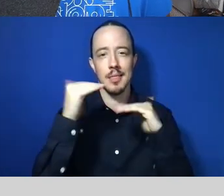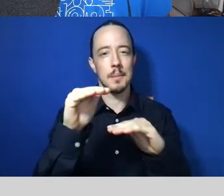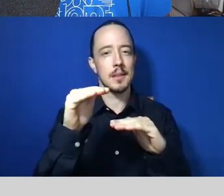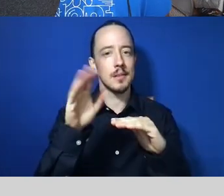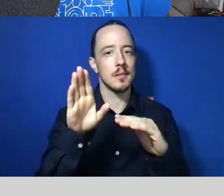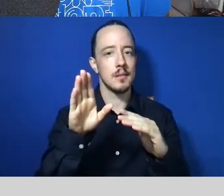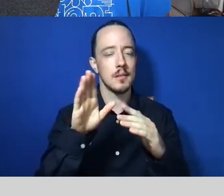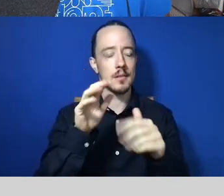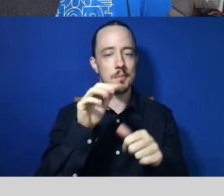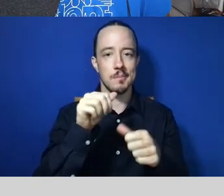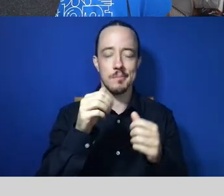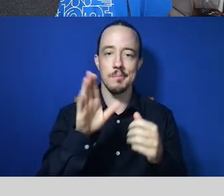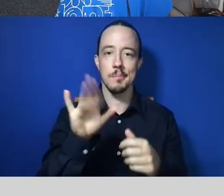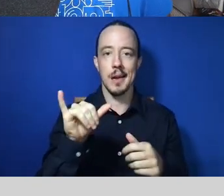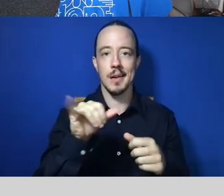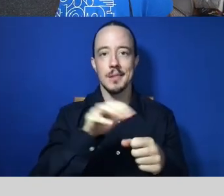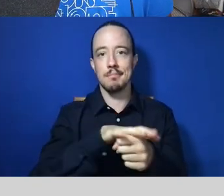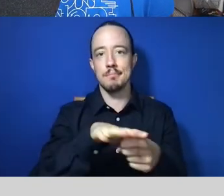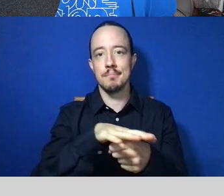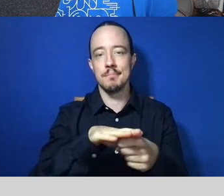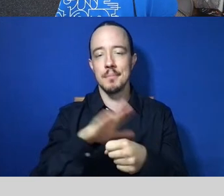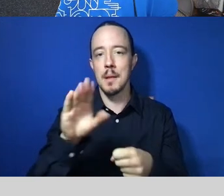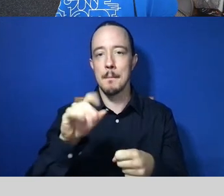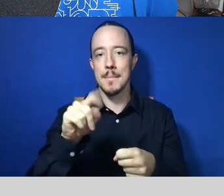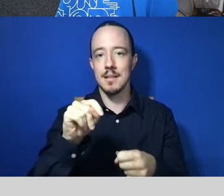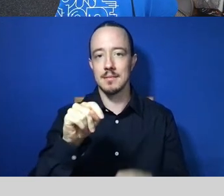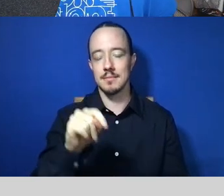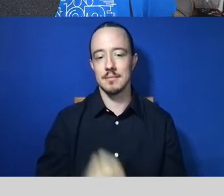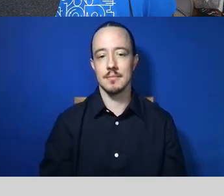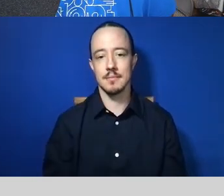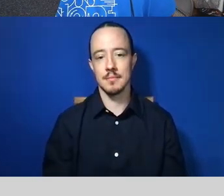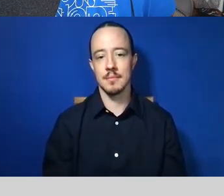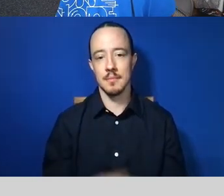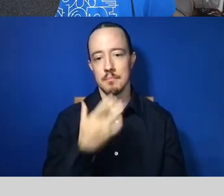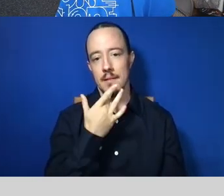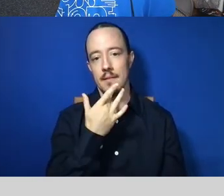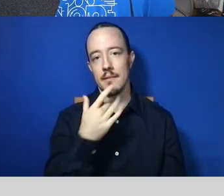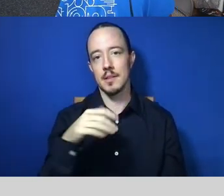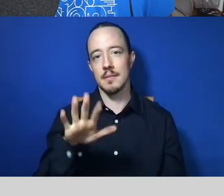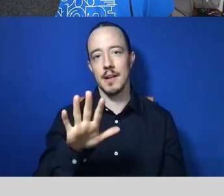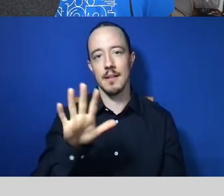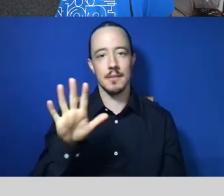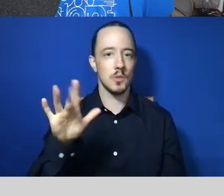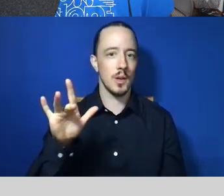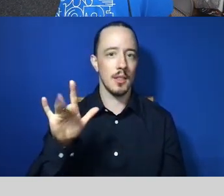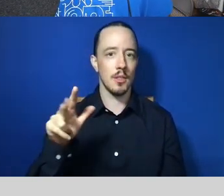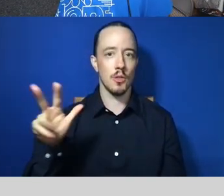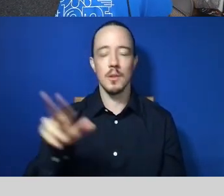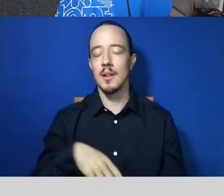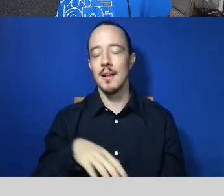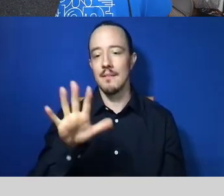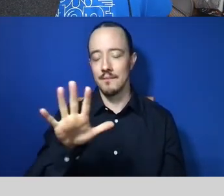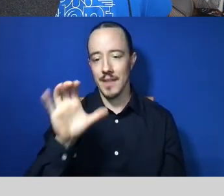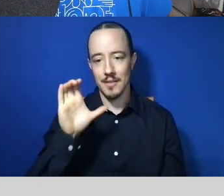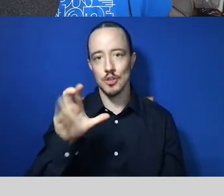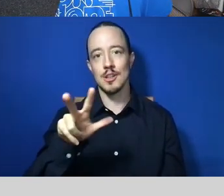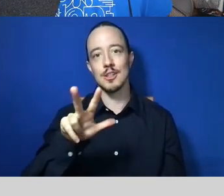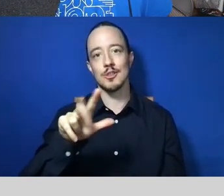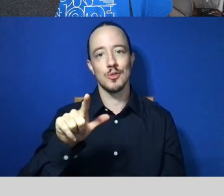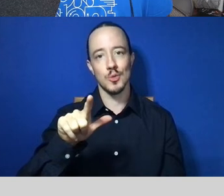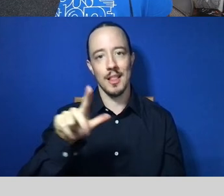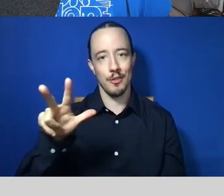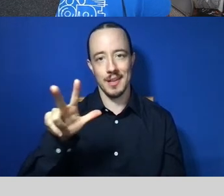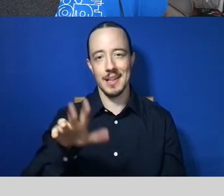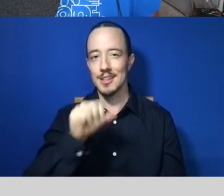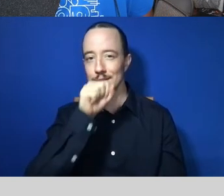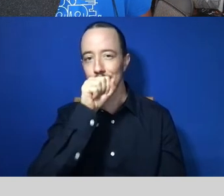segment by beat. One of my favorite beats that I like to use is beat 523. I don't have a reason. I